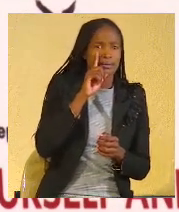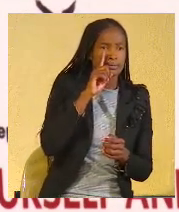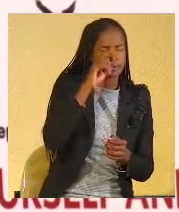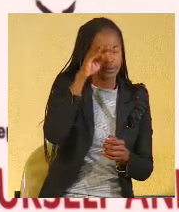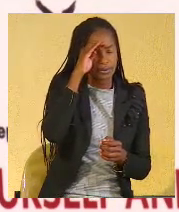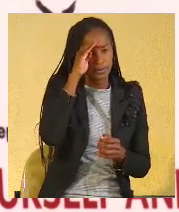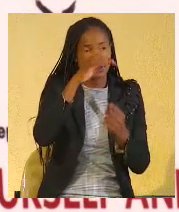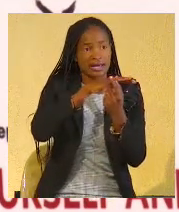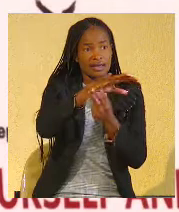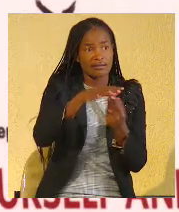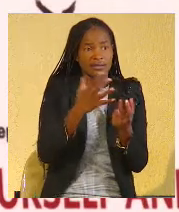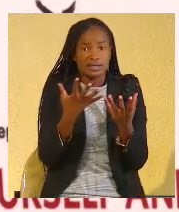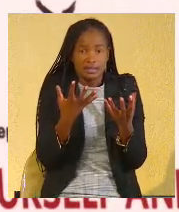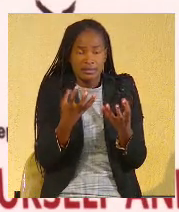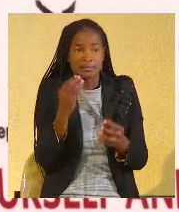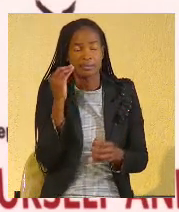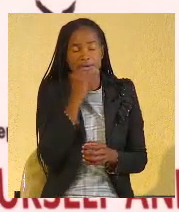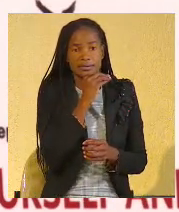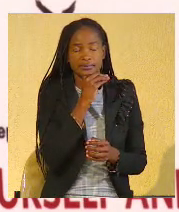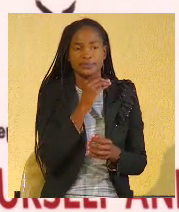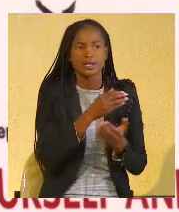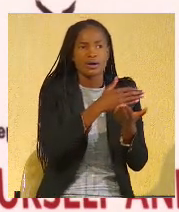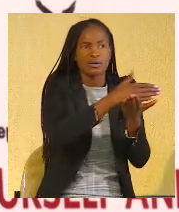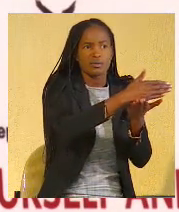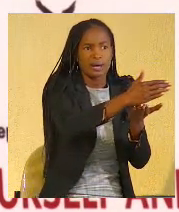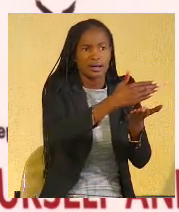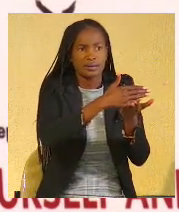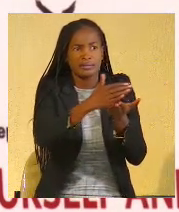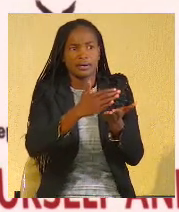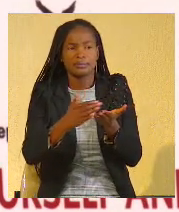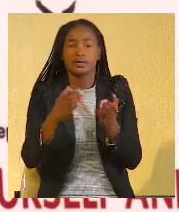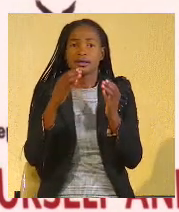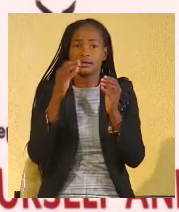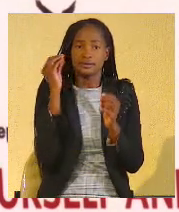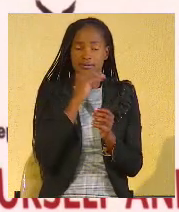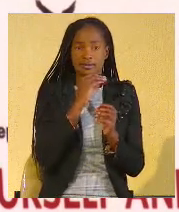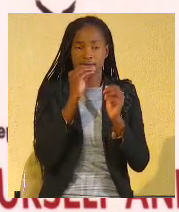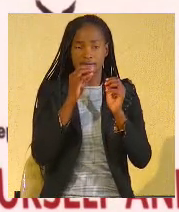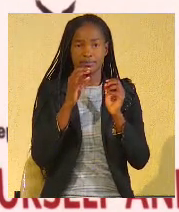The distribution of all food items to communities